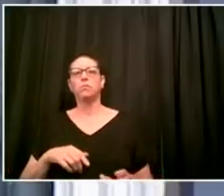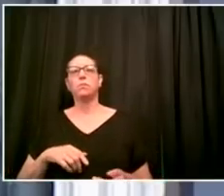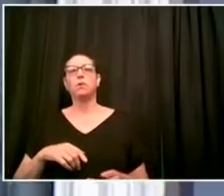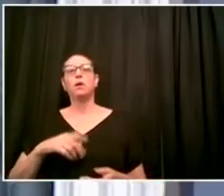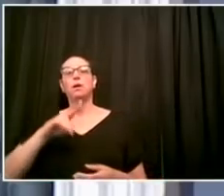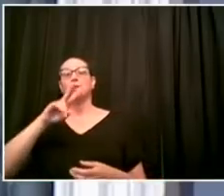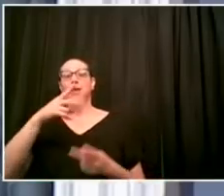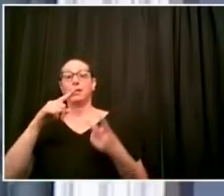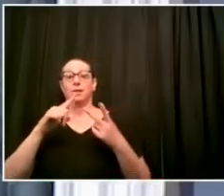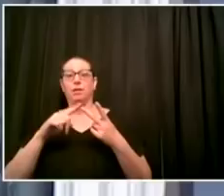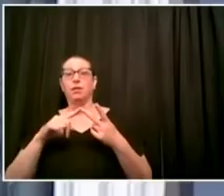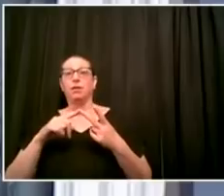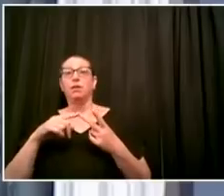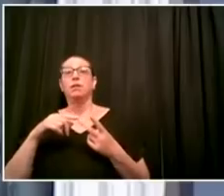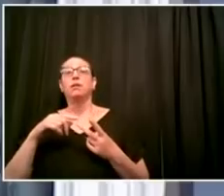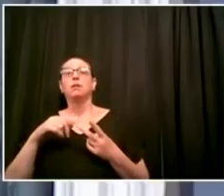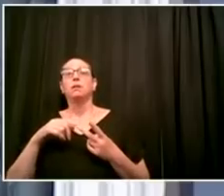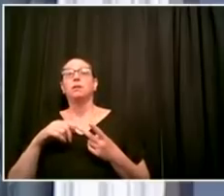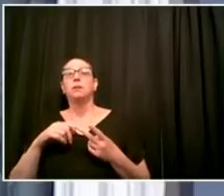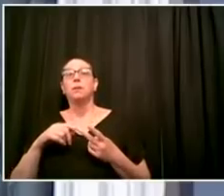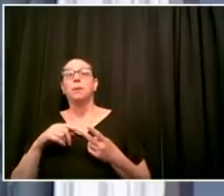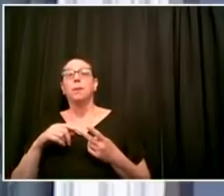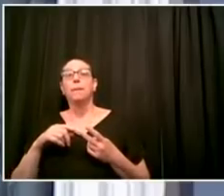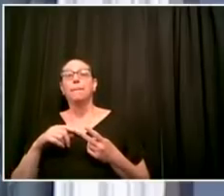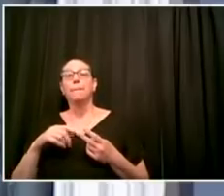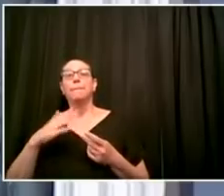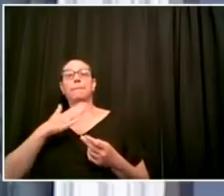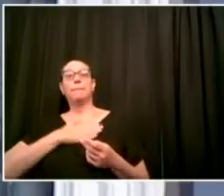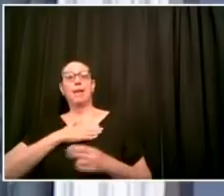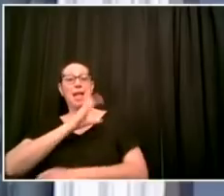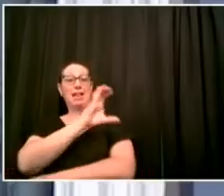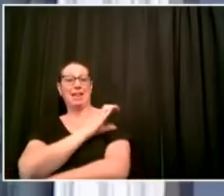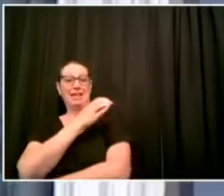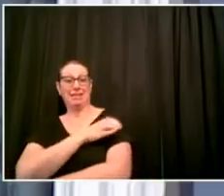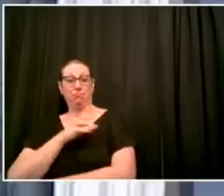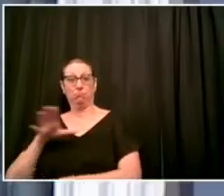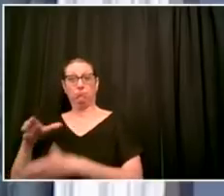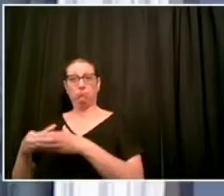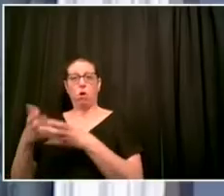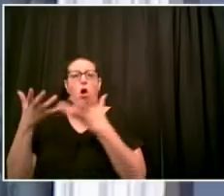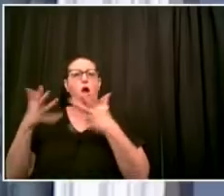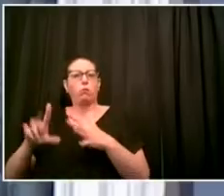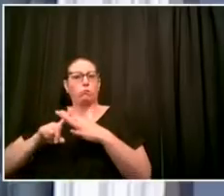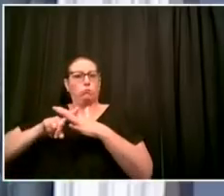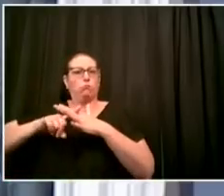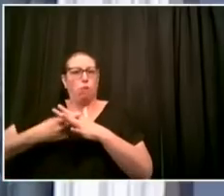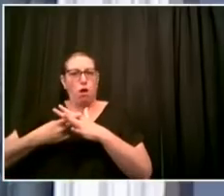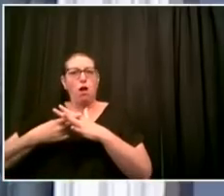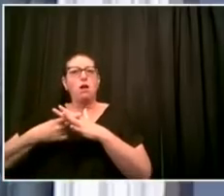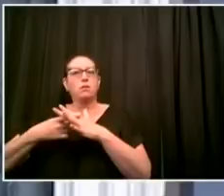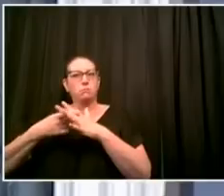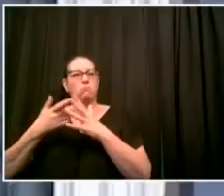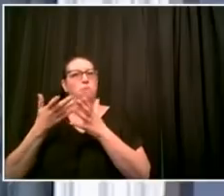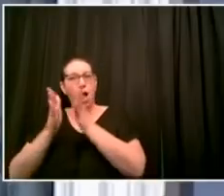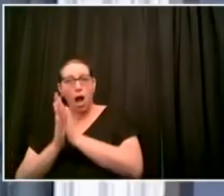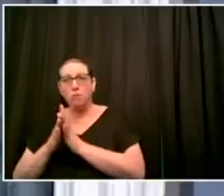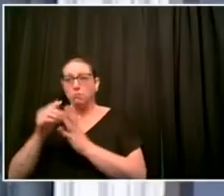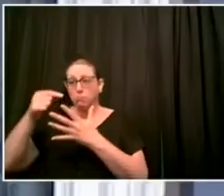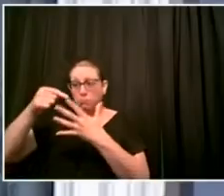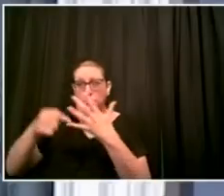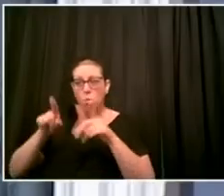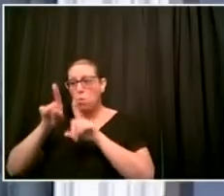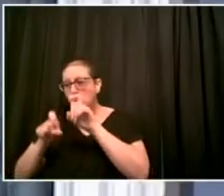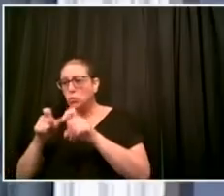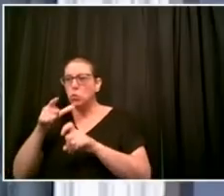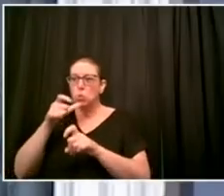patients every week. There, we haven't had a problem at all in terms of identifying cases, talking to them, and figuring out who their contacts have been,